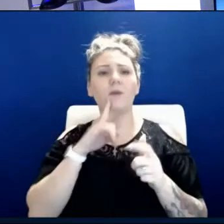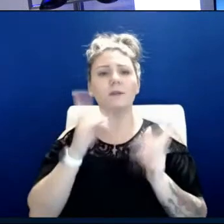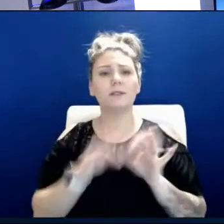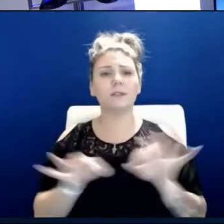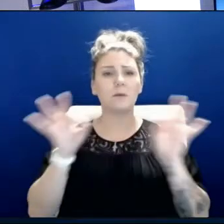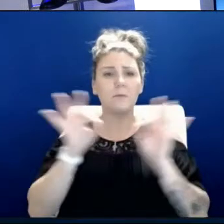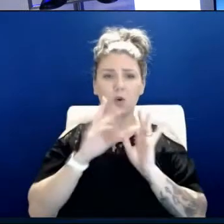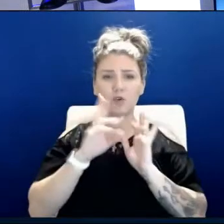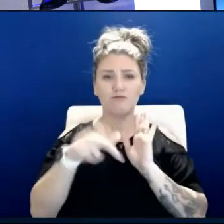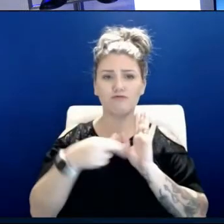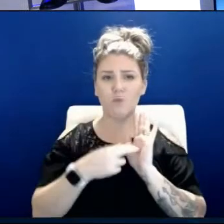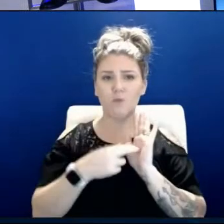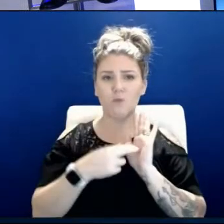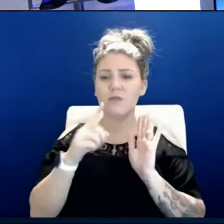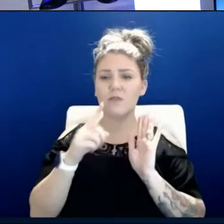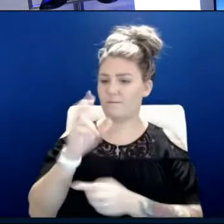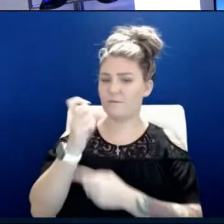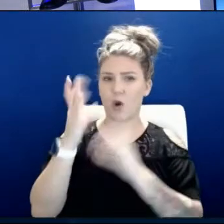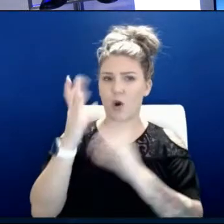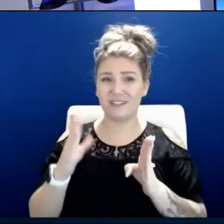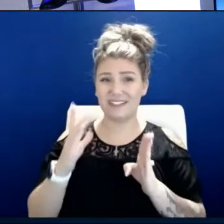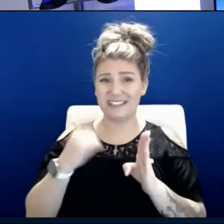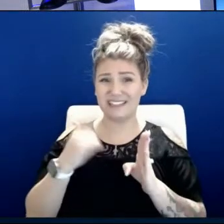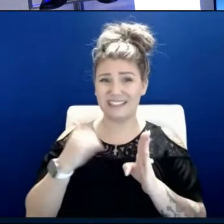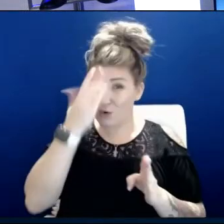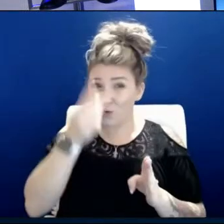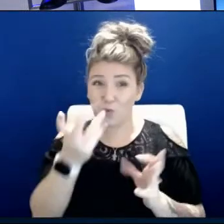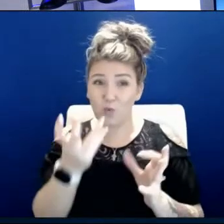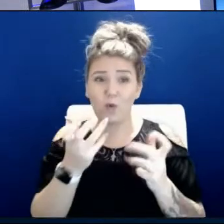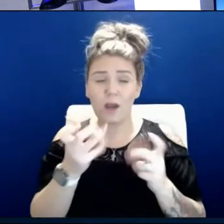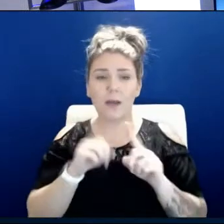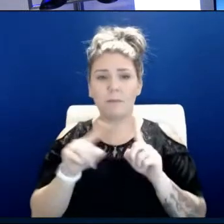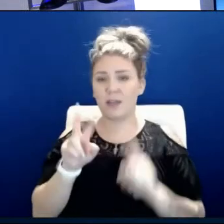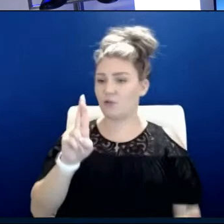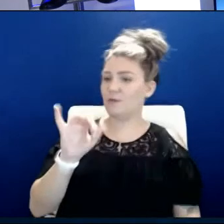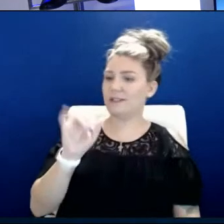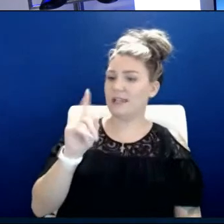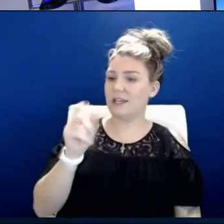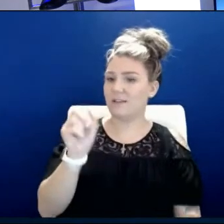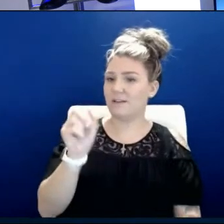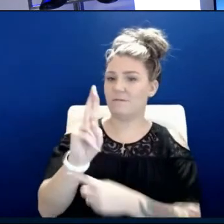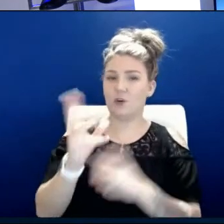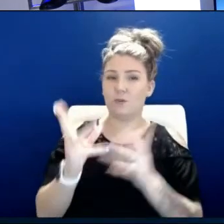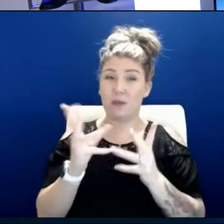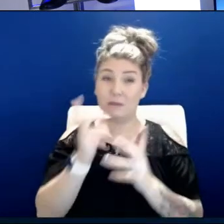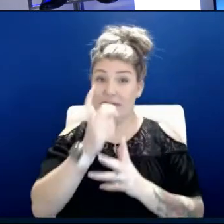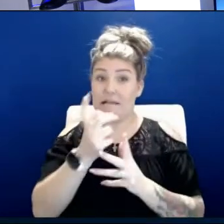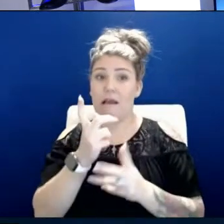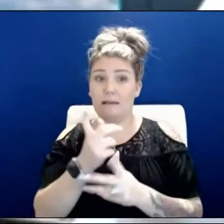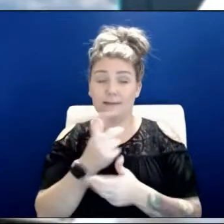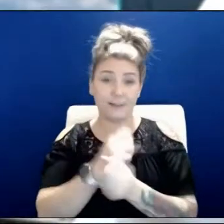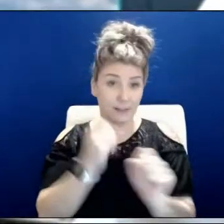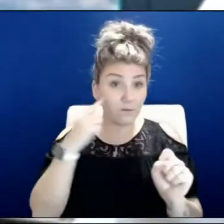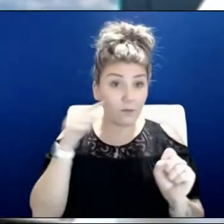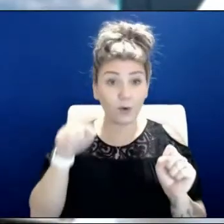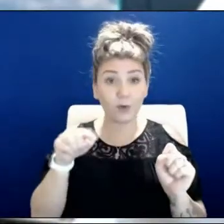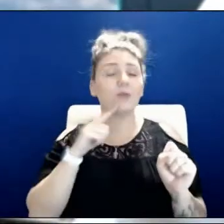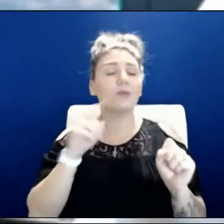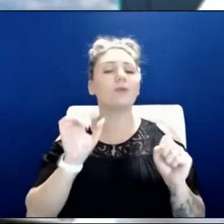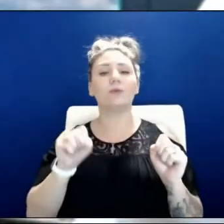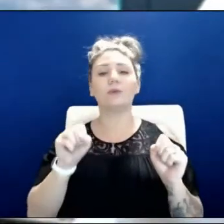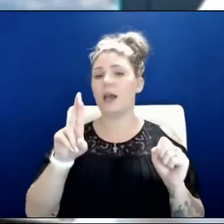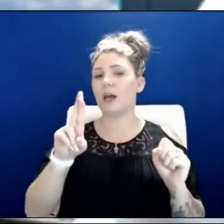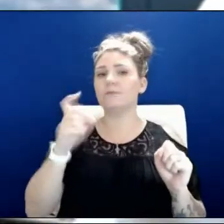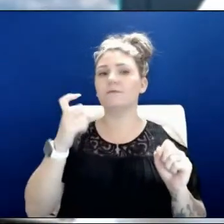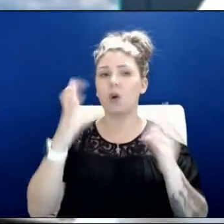in saying, I know you want this, but really the ritonavir part of this may make it unsafe for you. Yeah, I mean, the pharmacists are